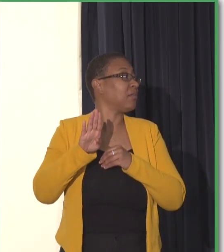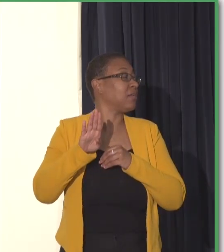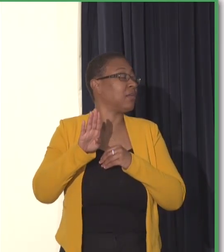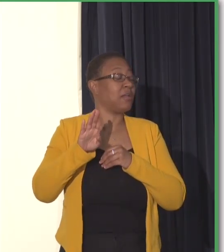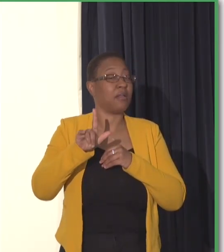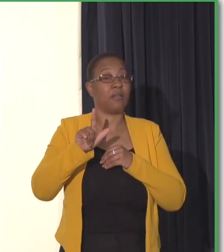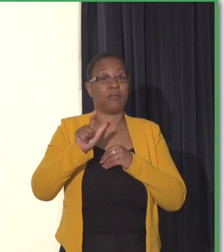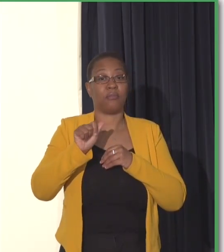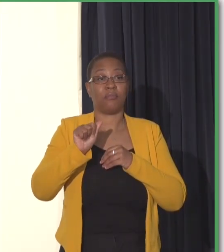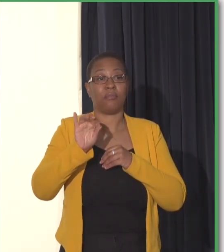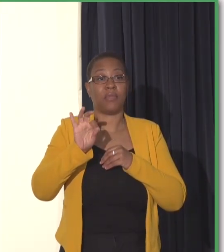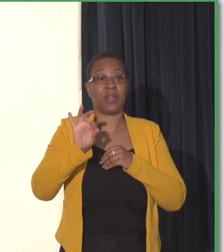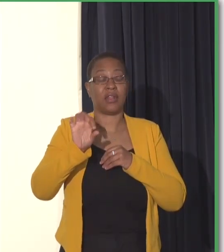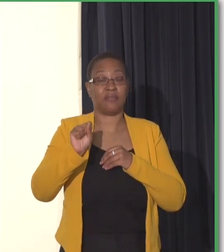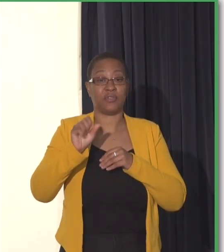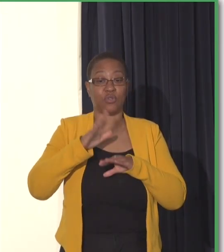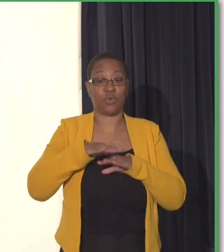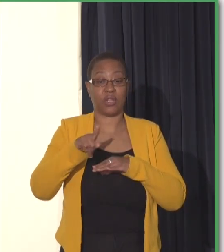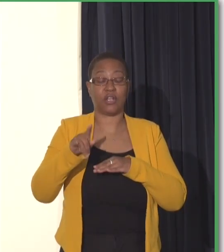on there too.